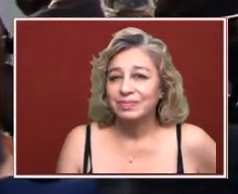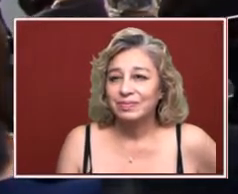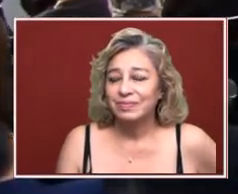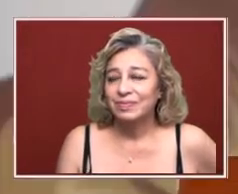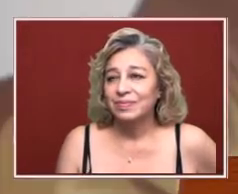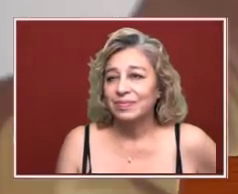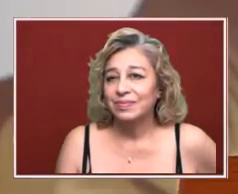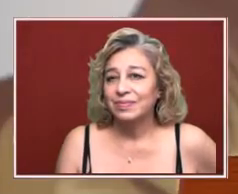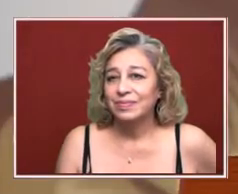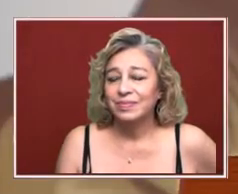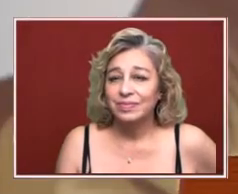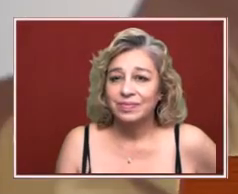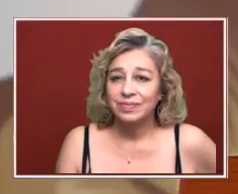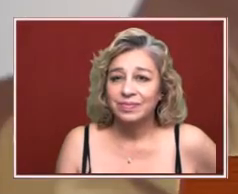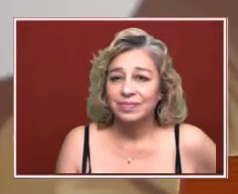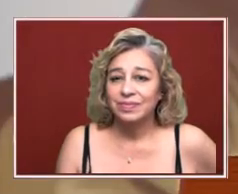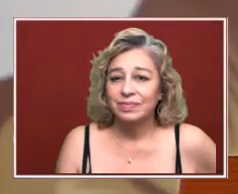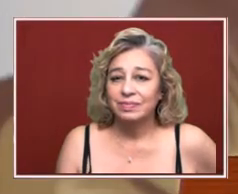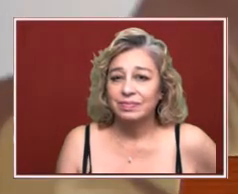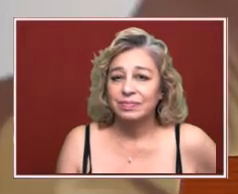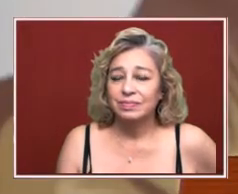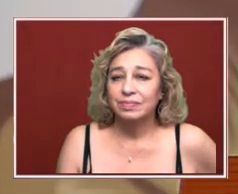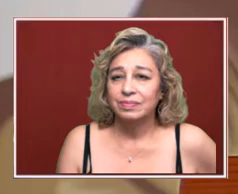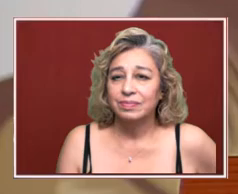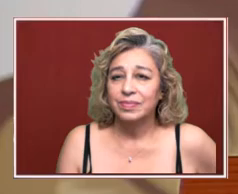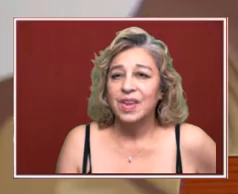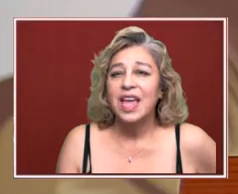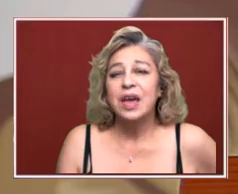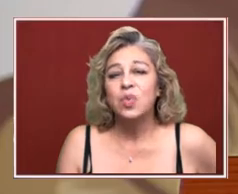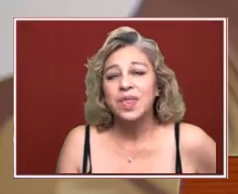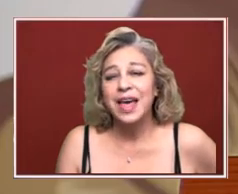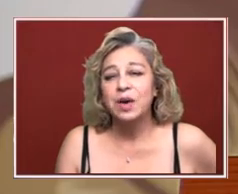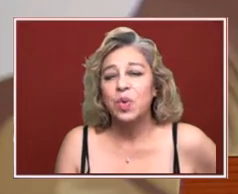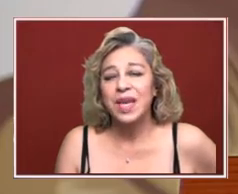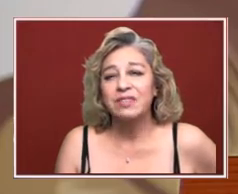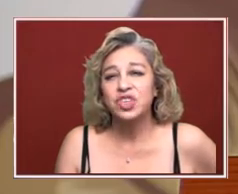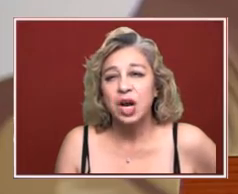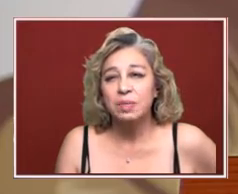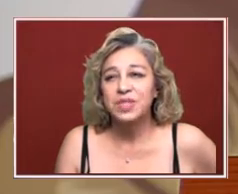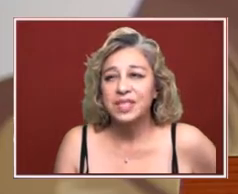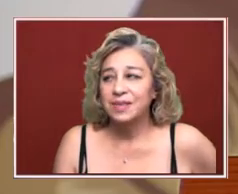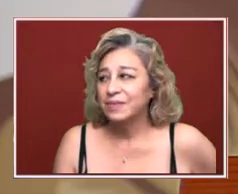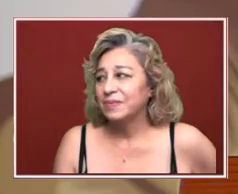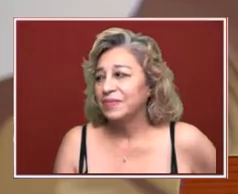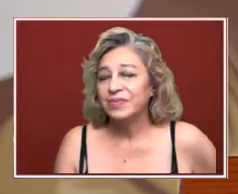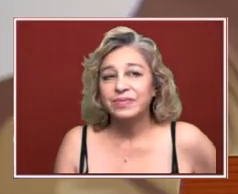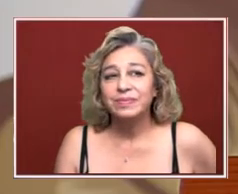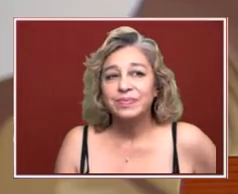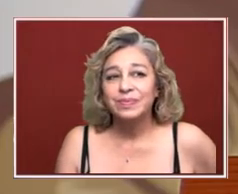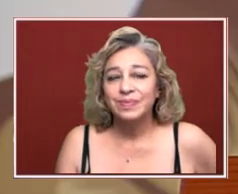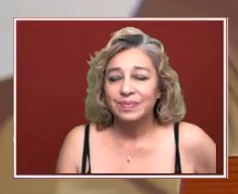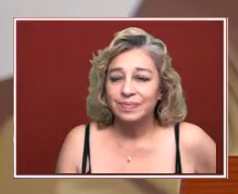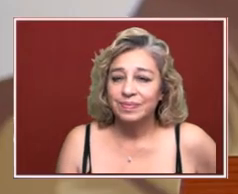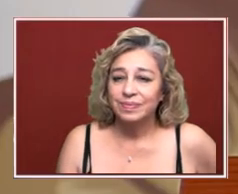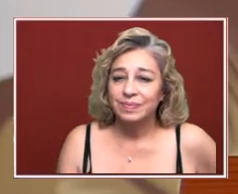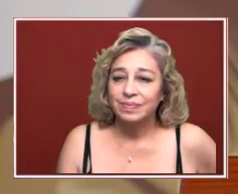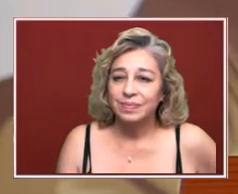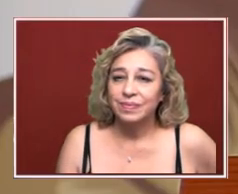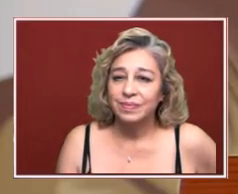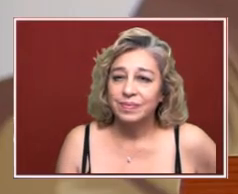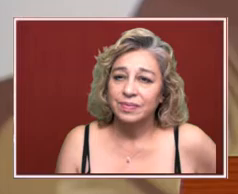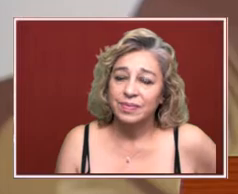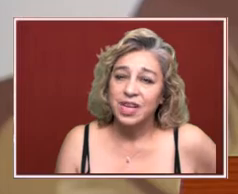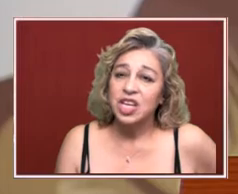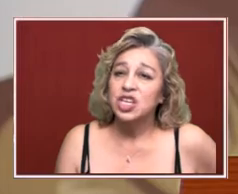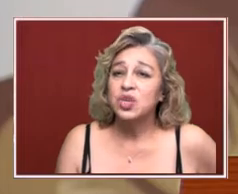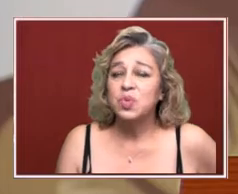Con eso se da trabajo. And with that we give jobs. A más de